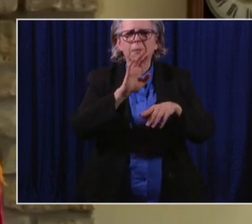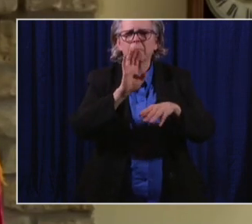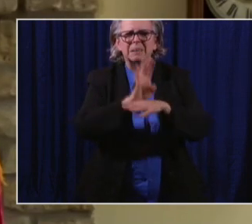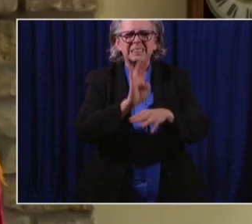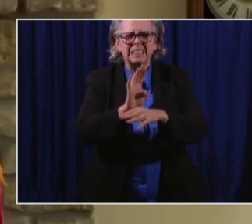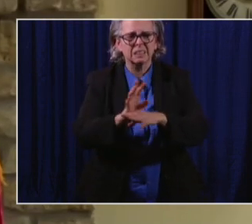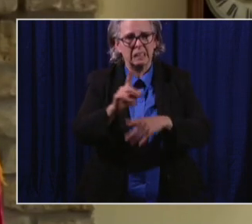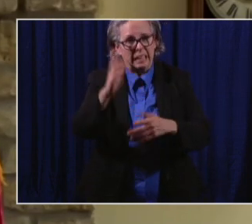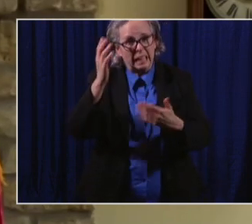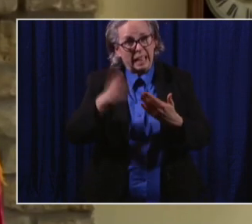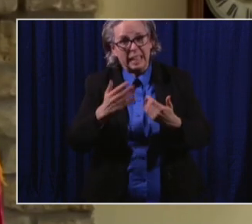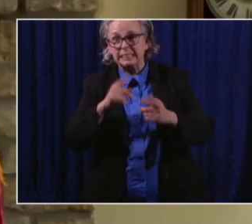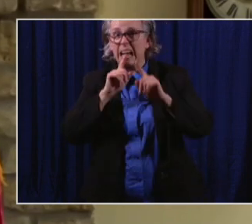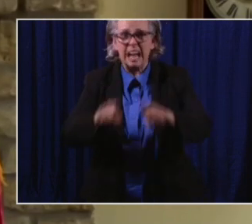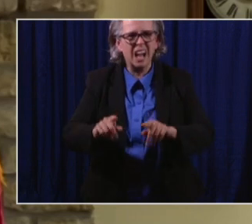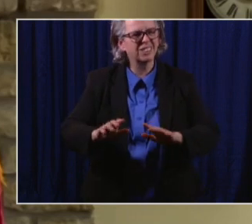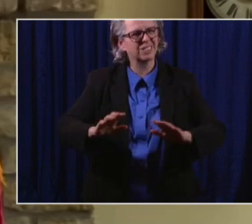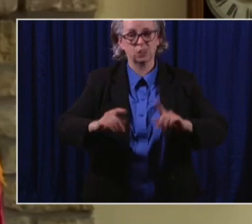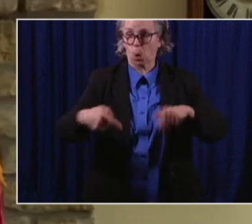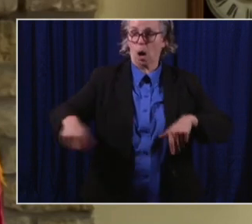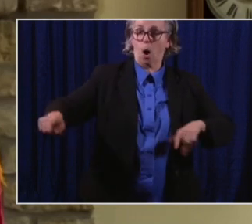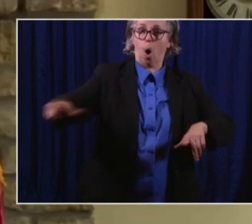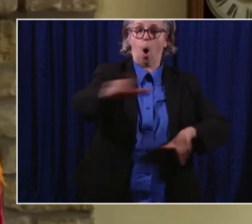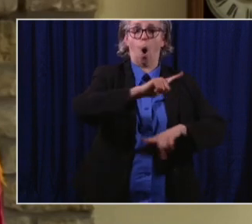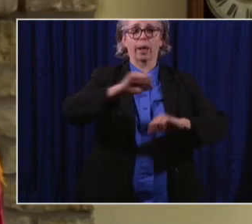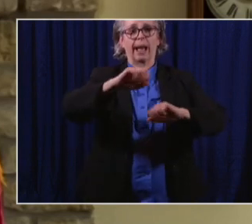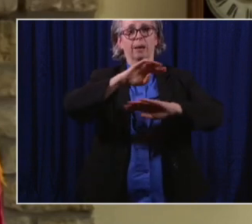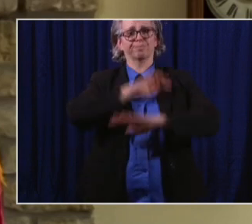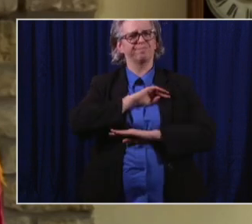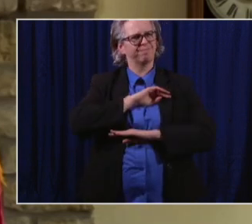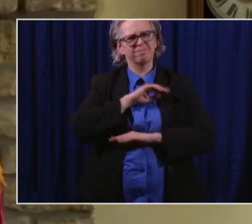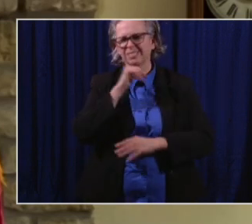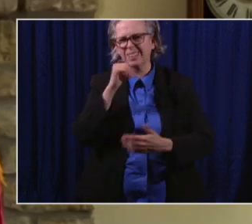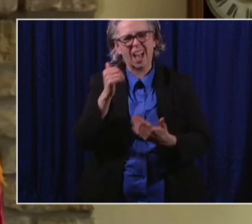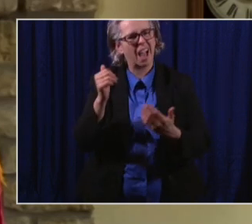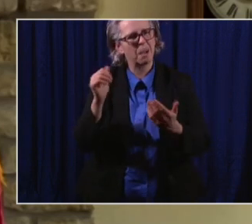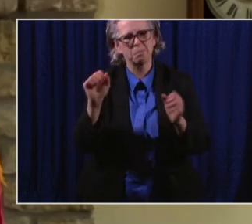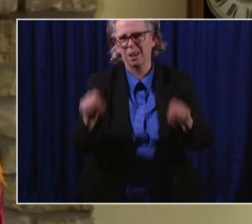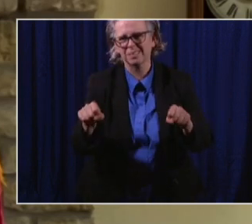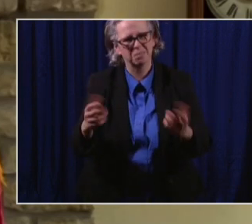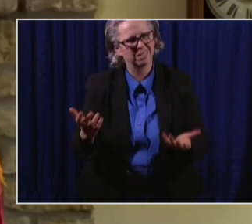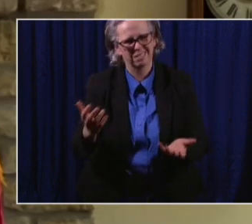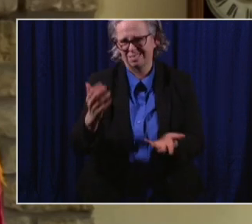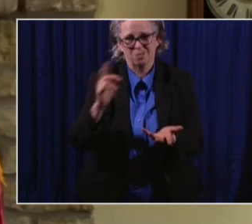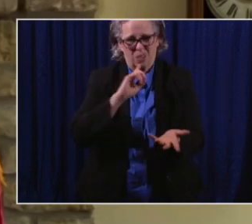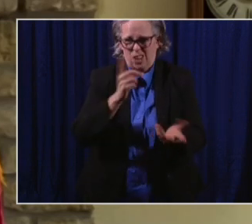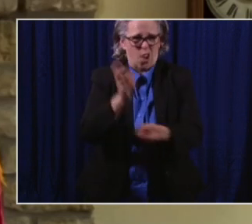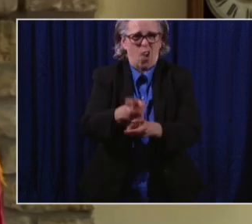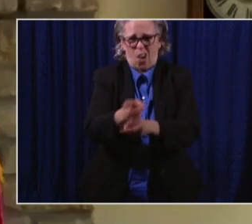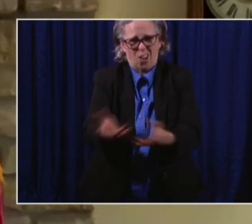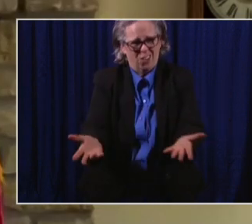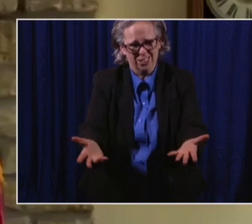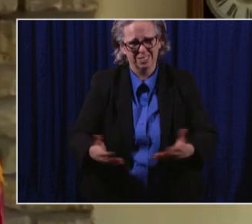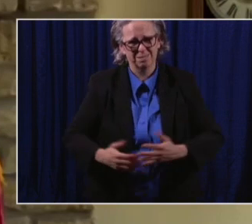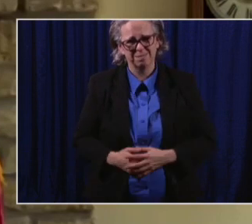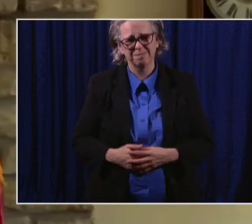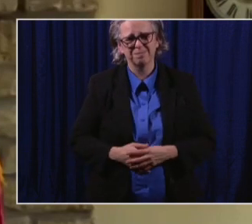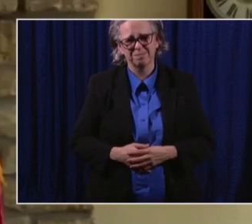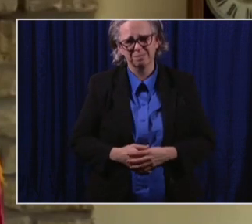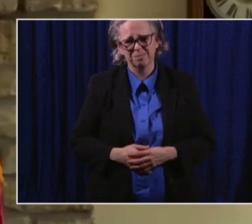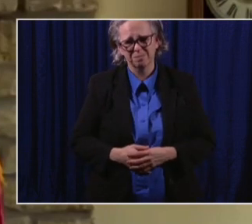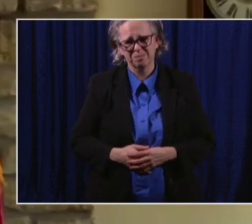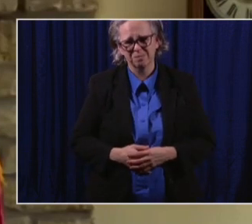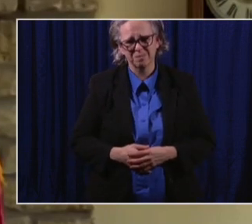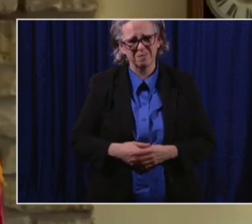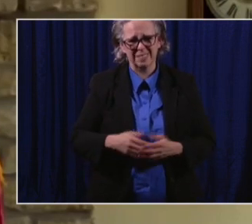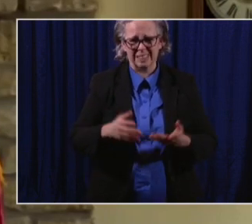no perfect answer. And there's usually 2 answers that neither one are perfect. And,